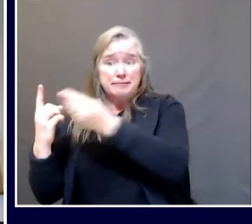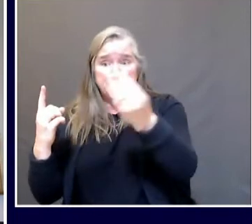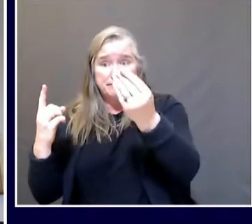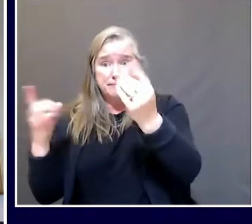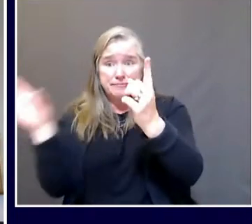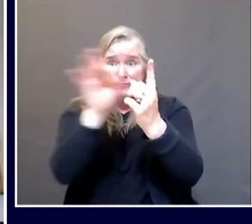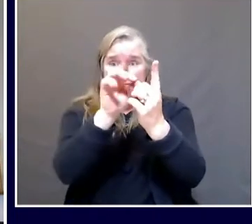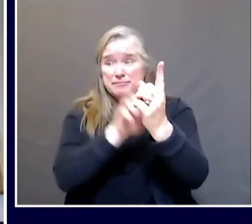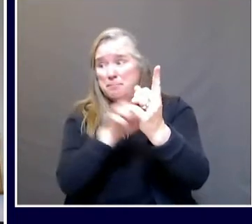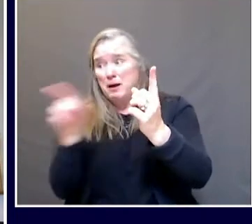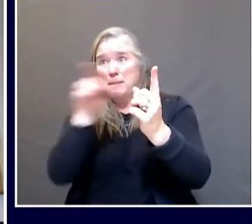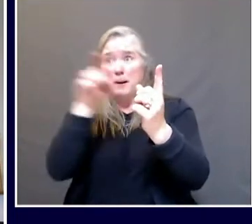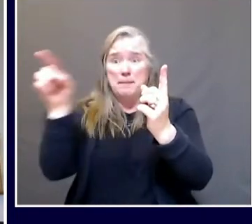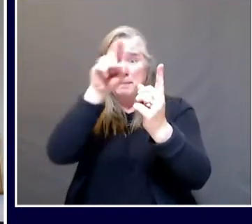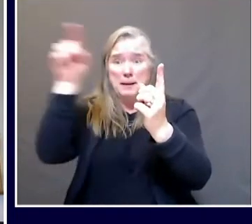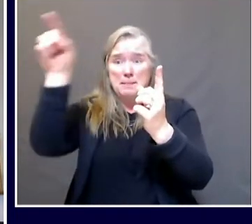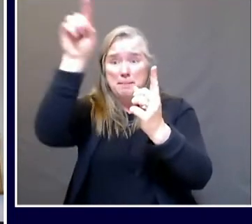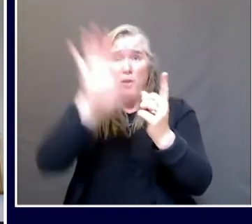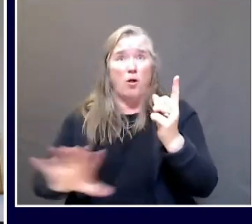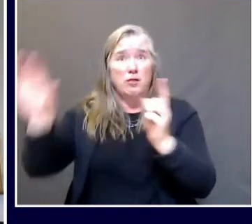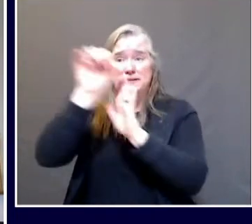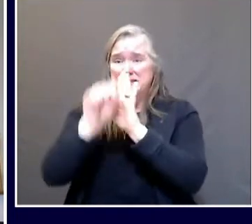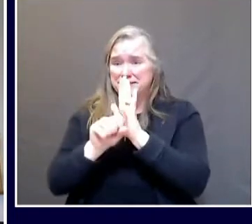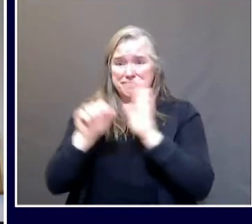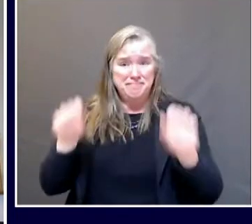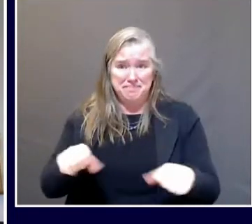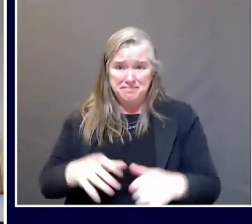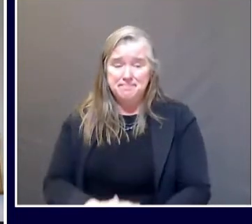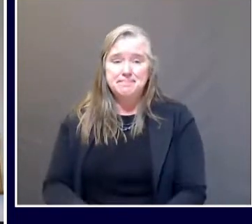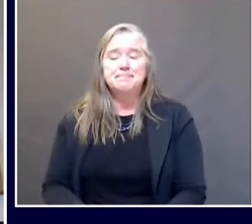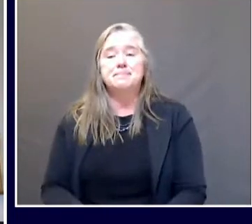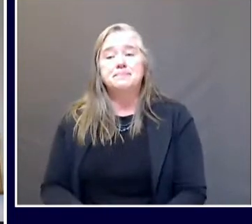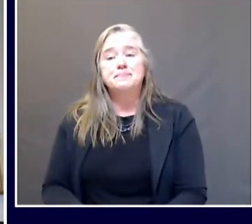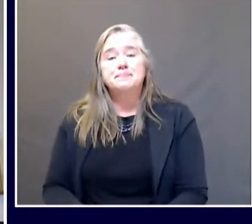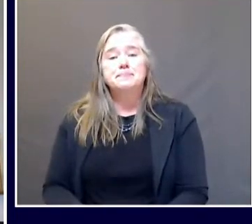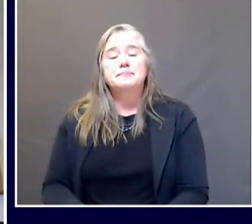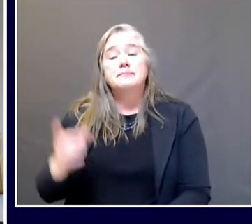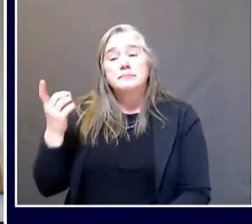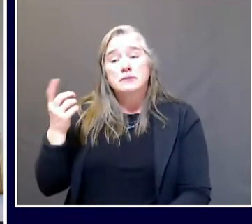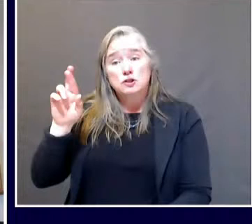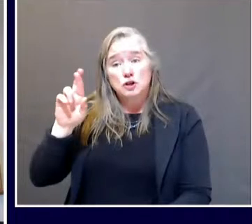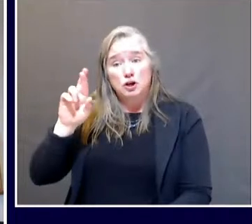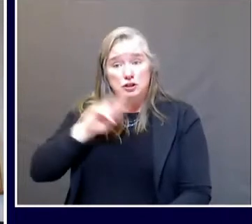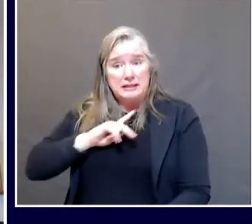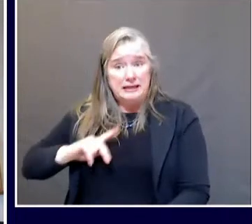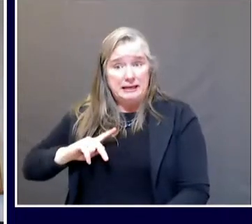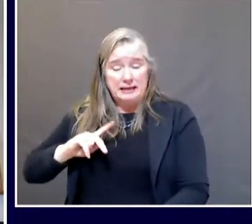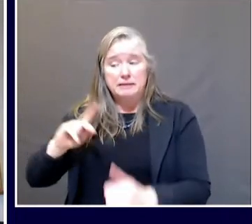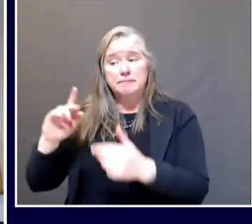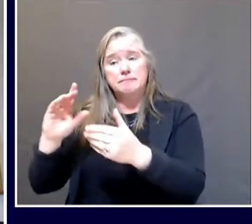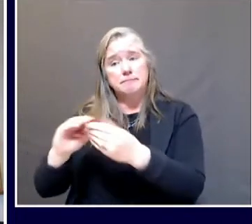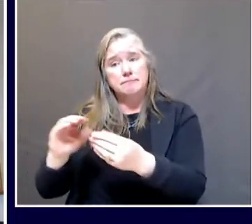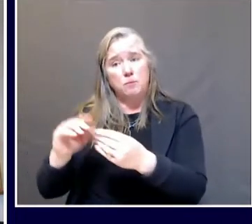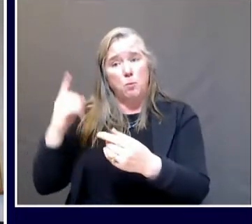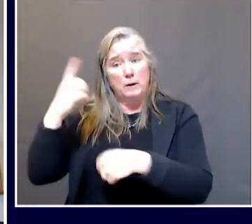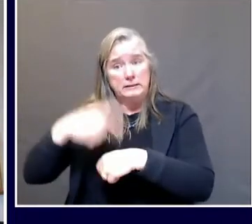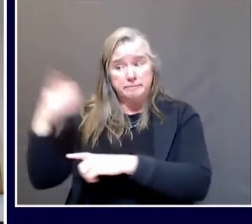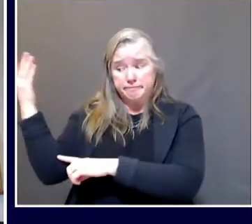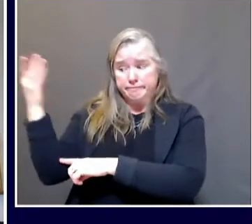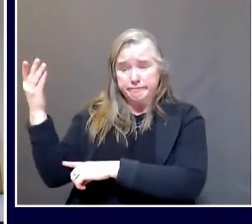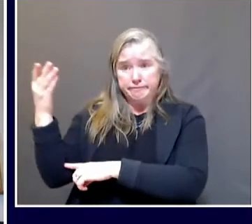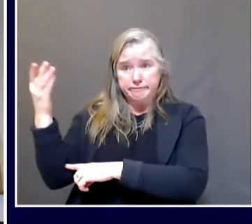In recognition of this, though he did not have the pandemic in mind, Dr. King observed in one of his speeches